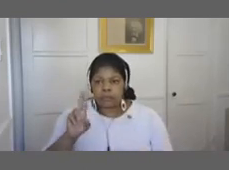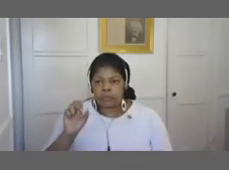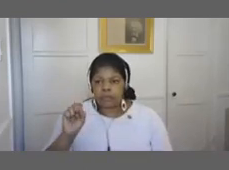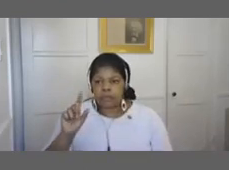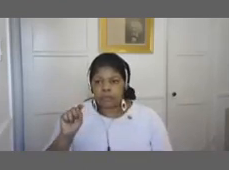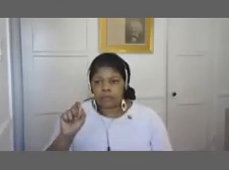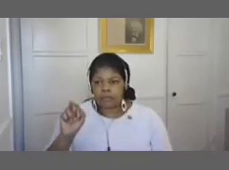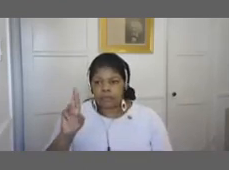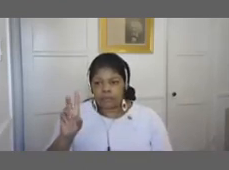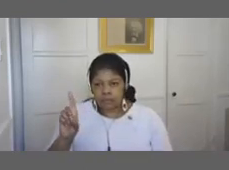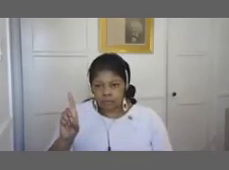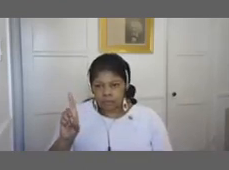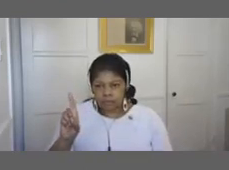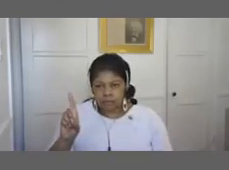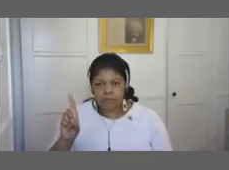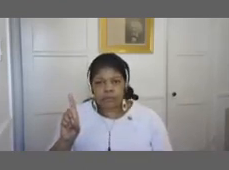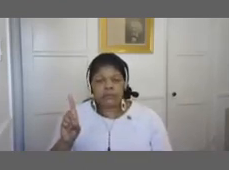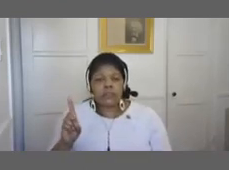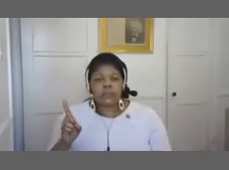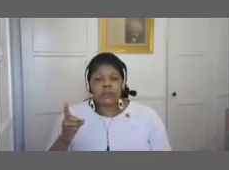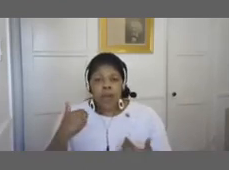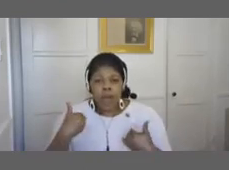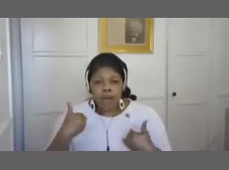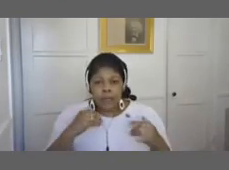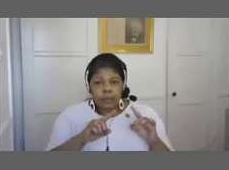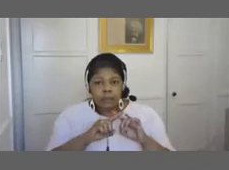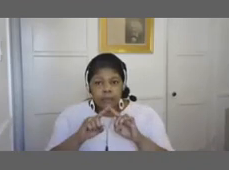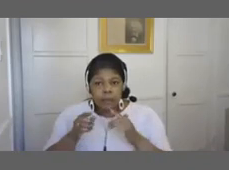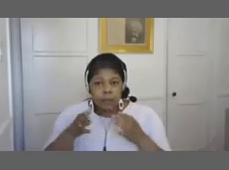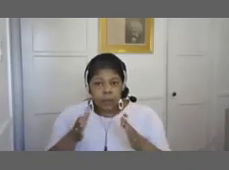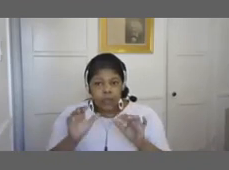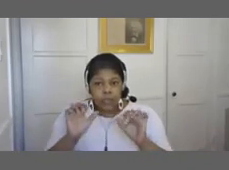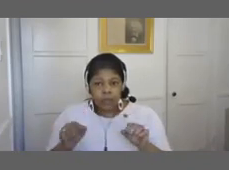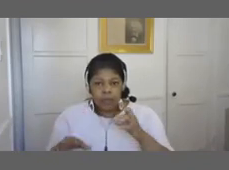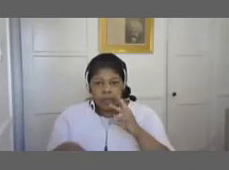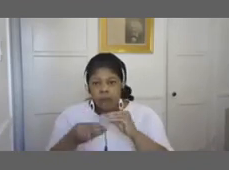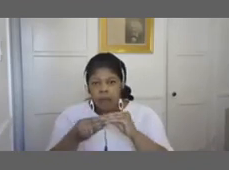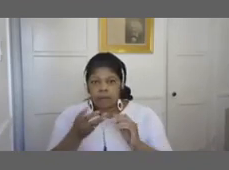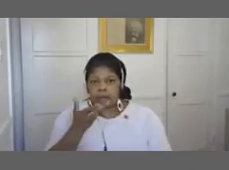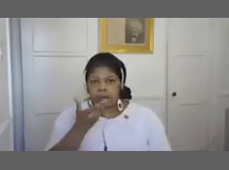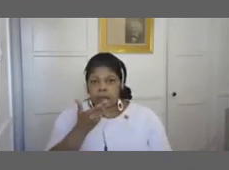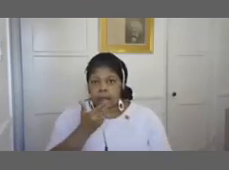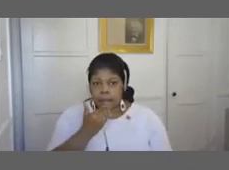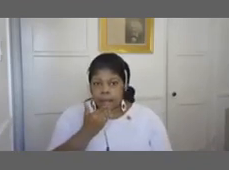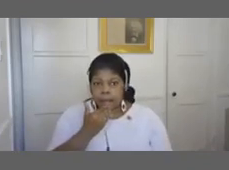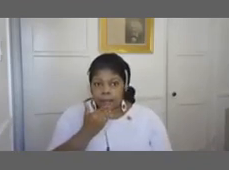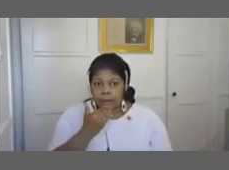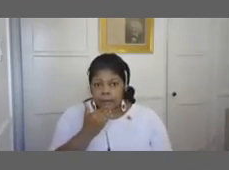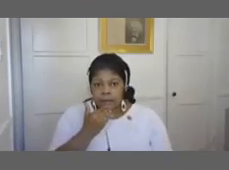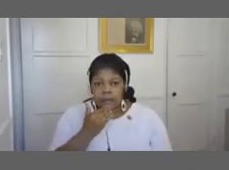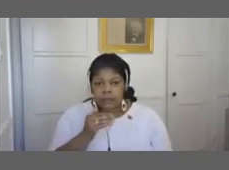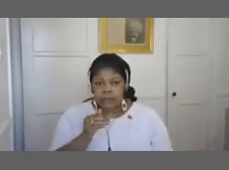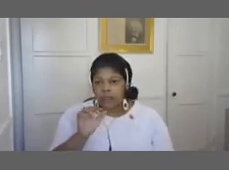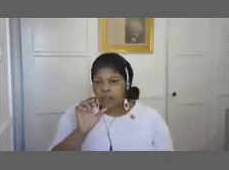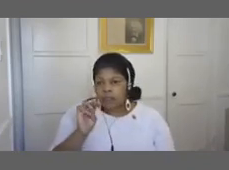Okay. So now a couple of different ways of adding color. I based the mustard color on the existing